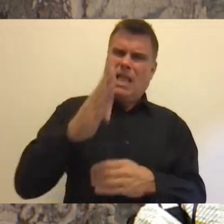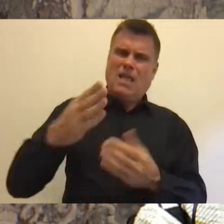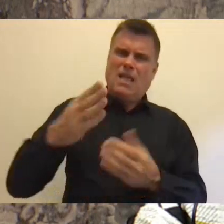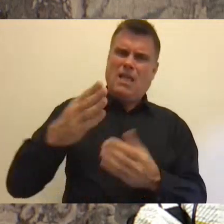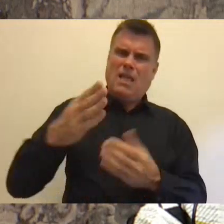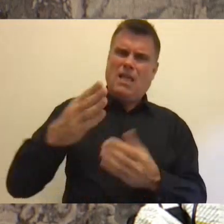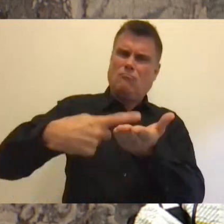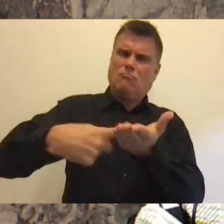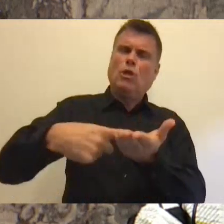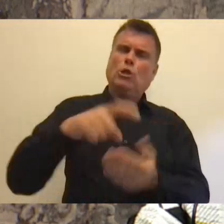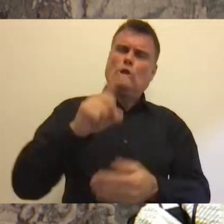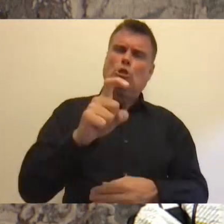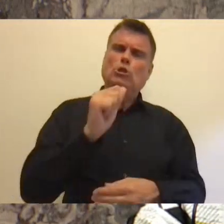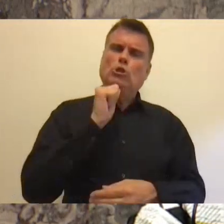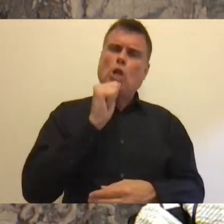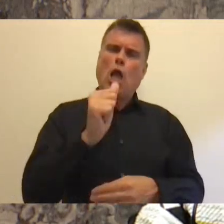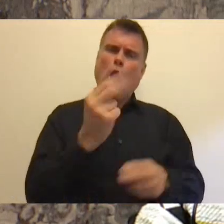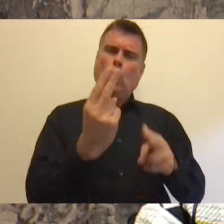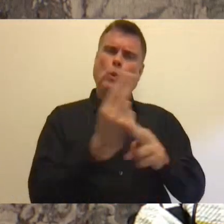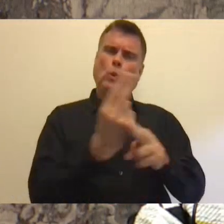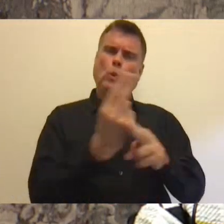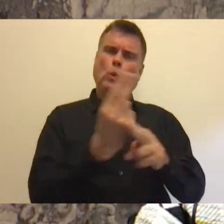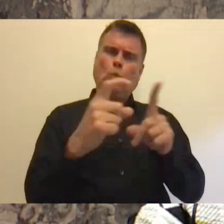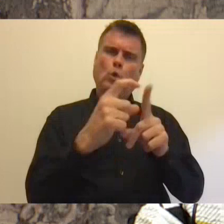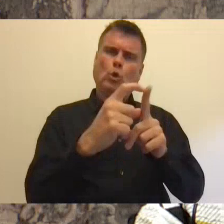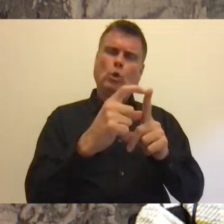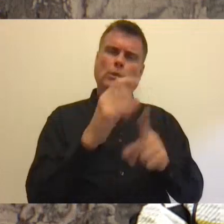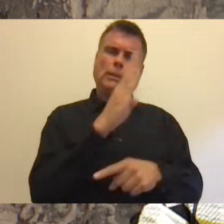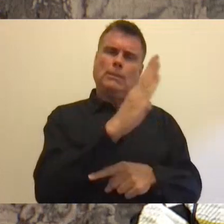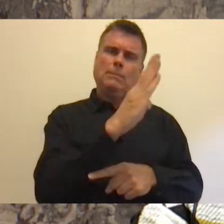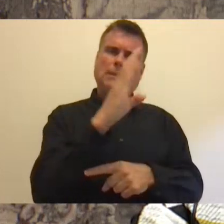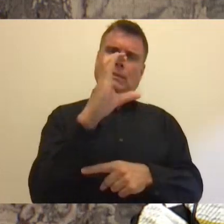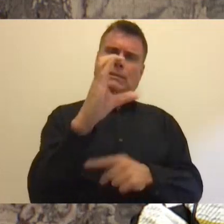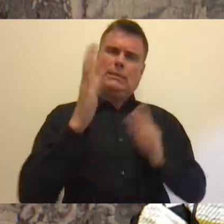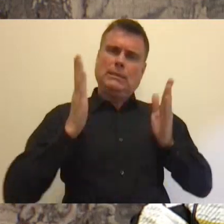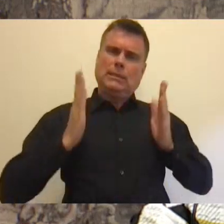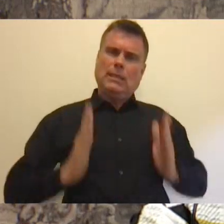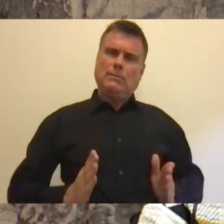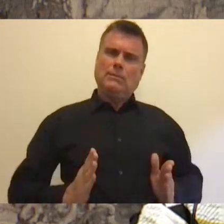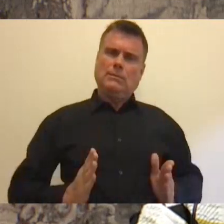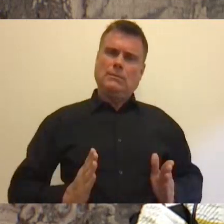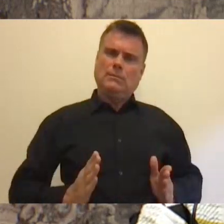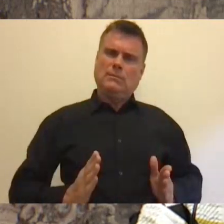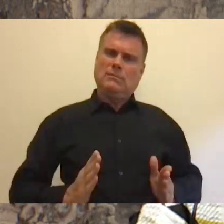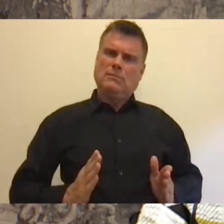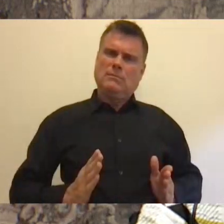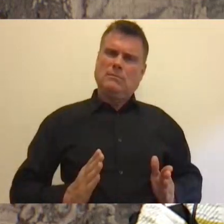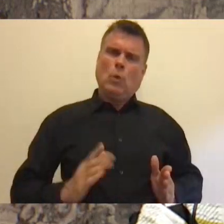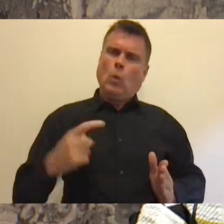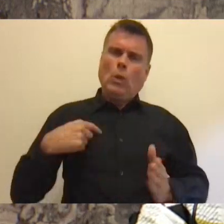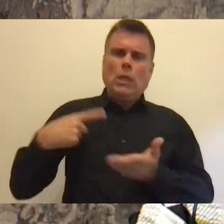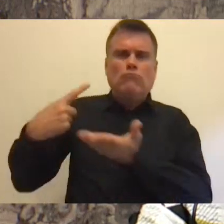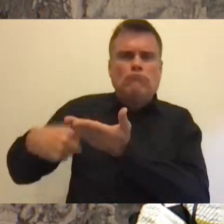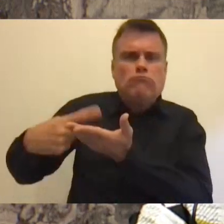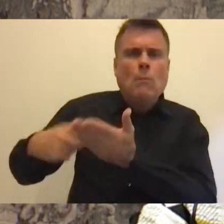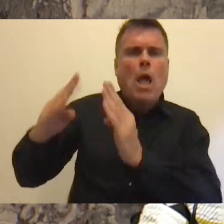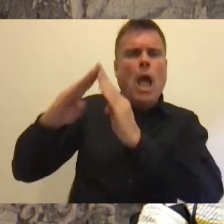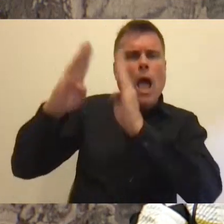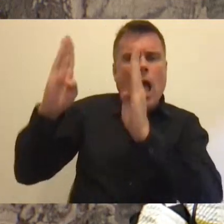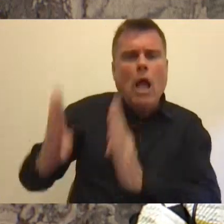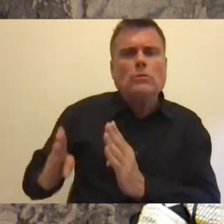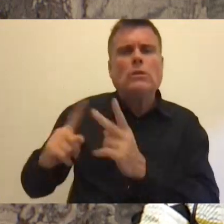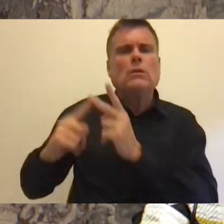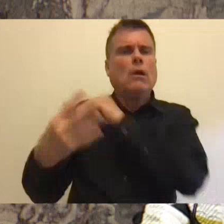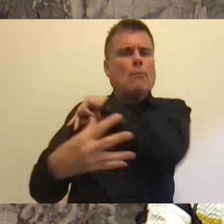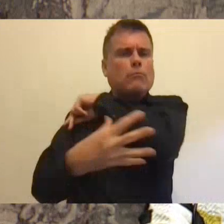In fact, in all those years, all we talked about was housing, affordability, poverty. as First Nations leaders all across BC and Canada do.